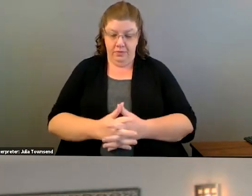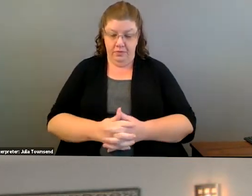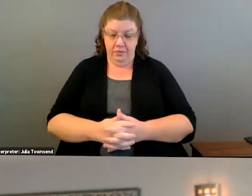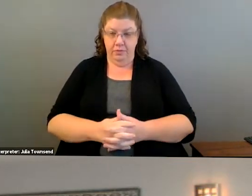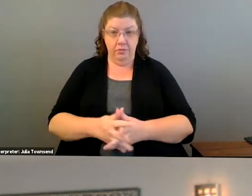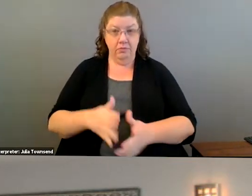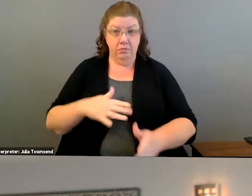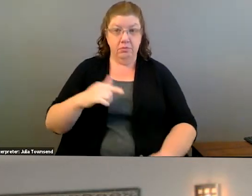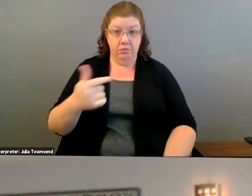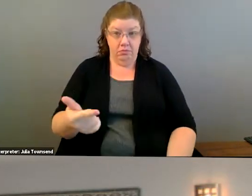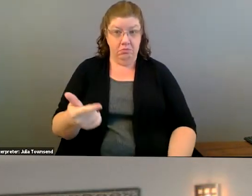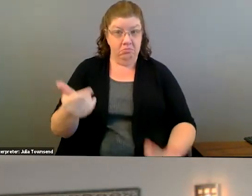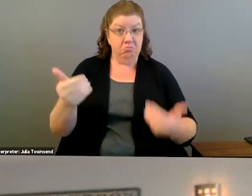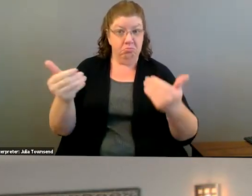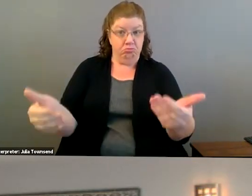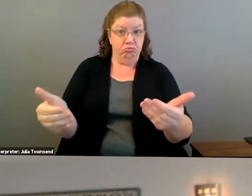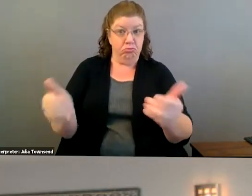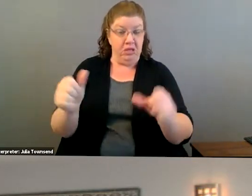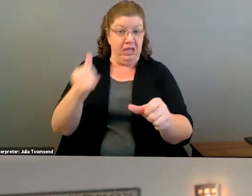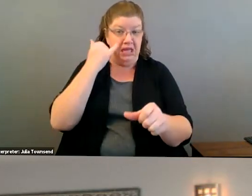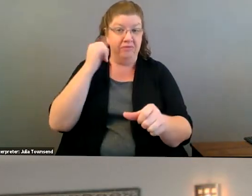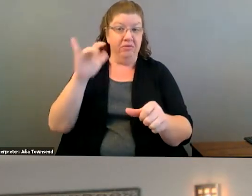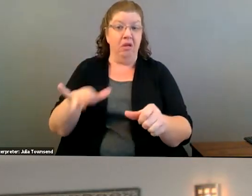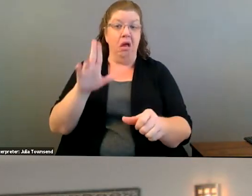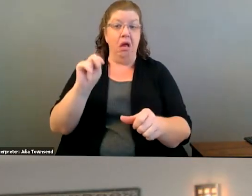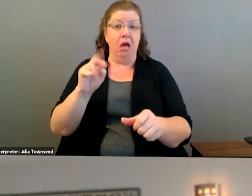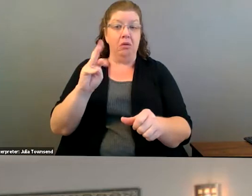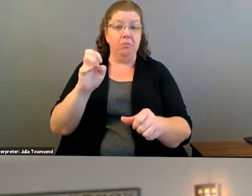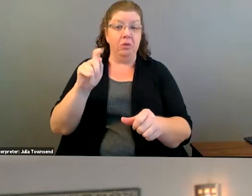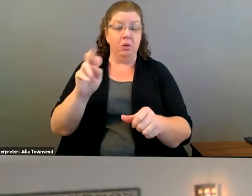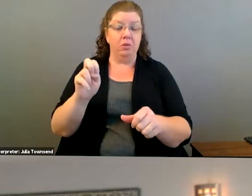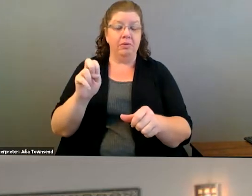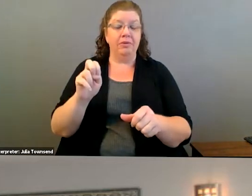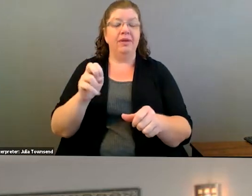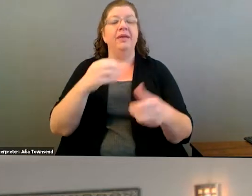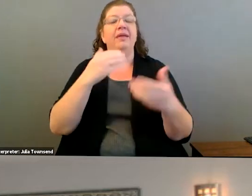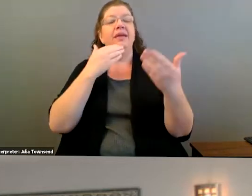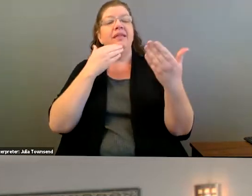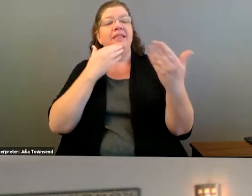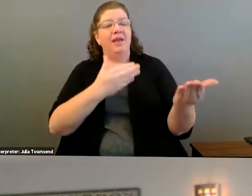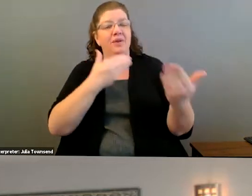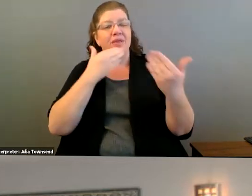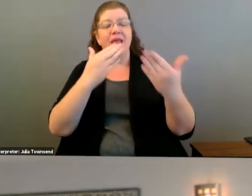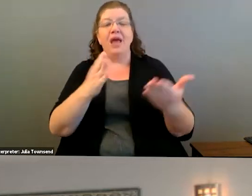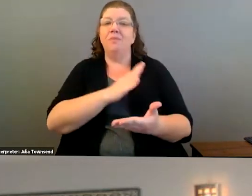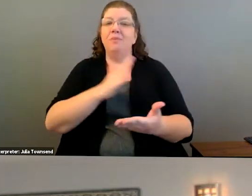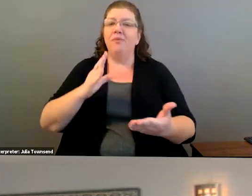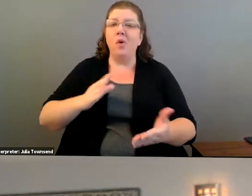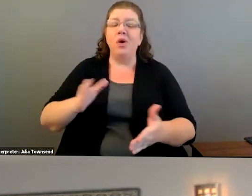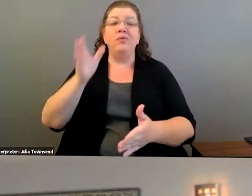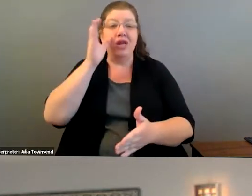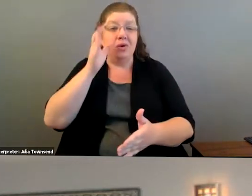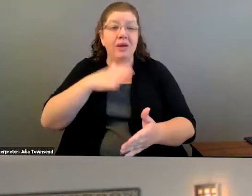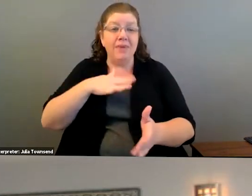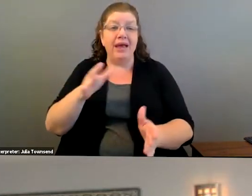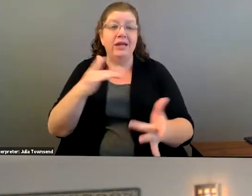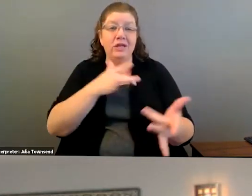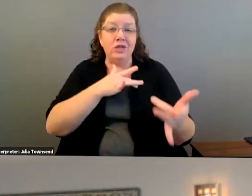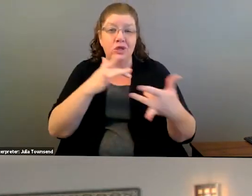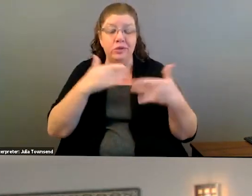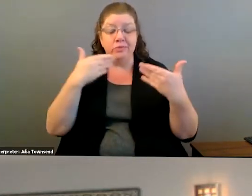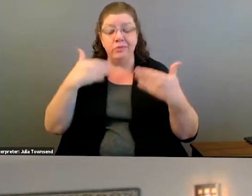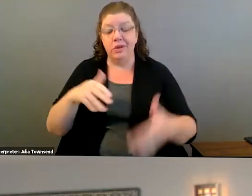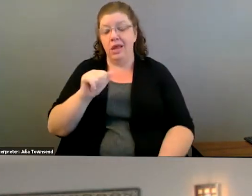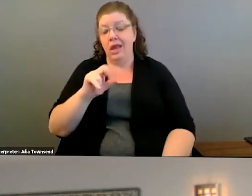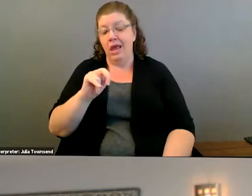Andrew, you are able to speak if you can unmute yourself. Thanks to the members of the school board for hearing my concerns. My name is